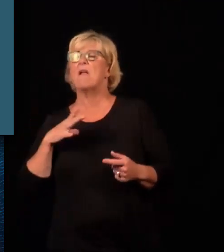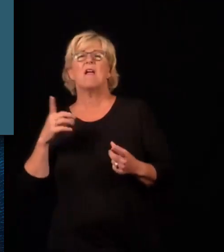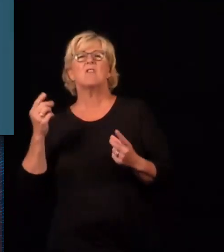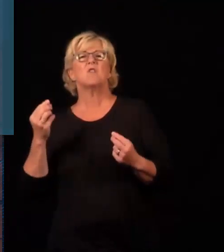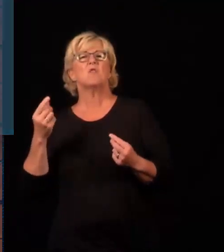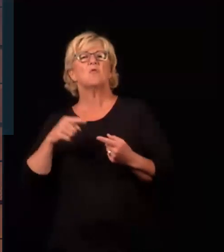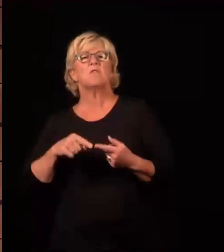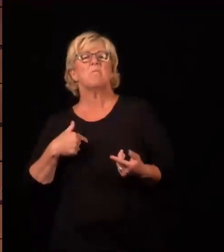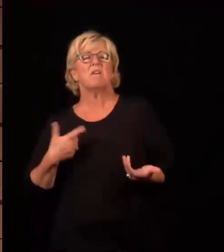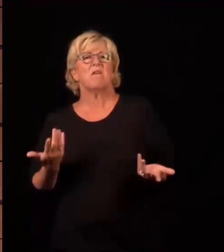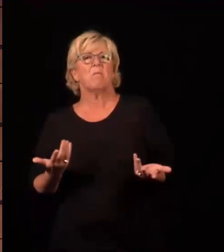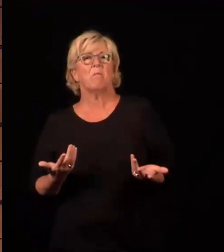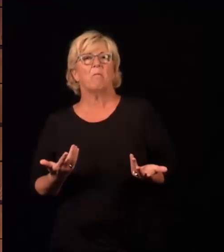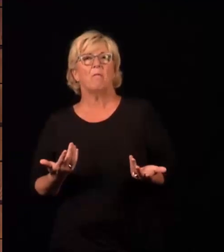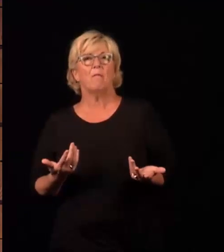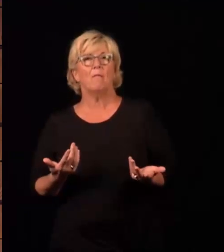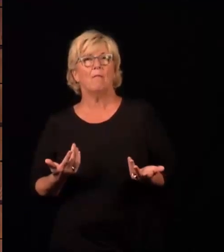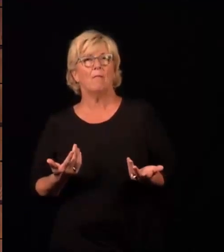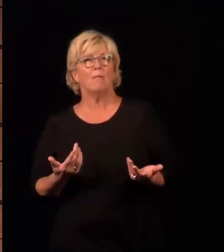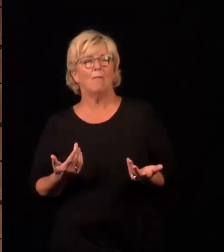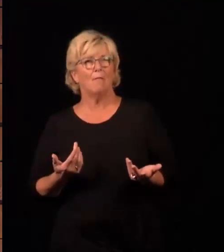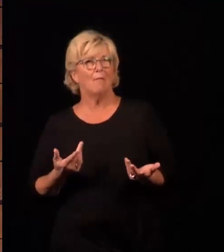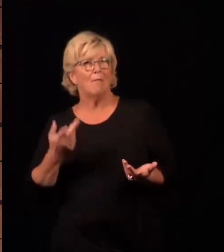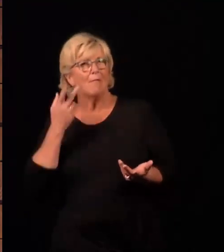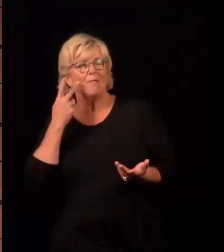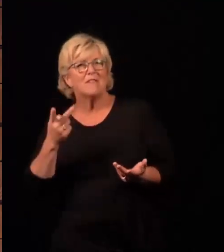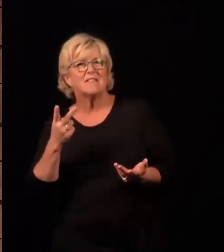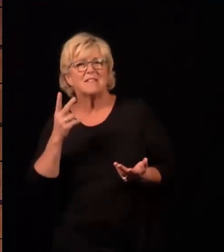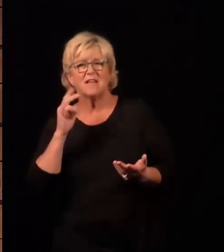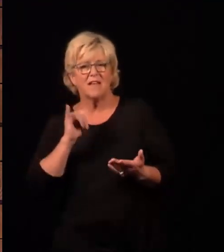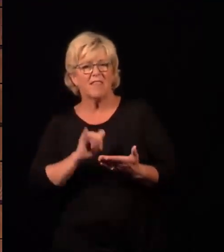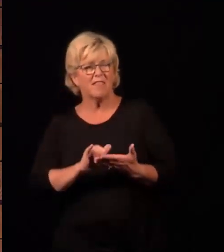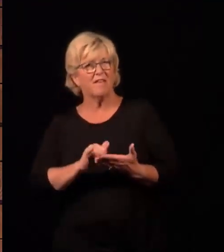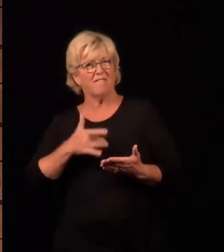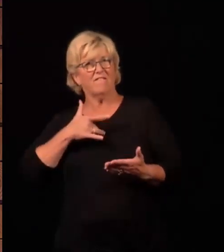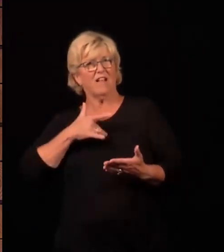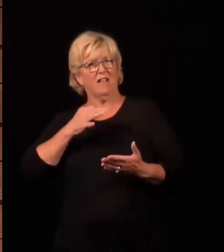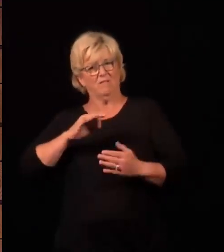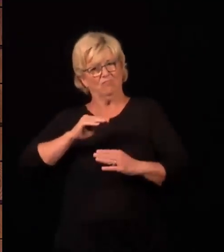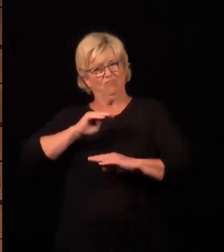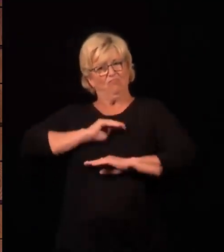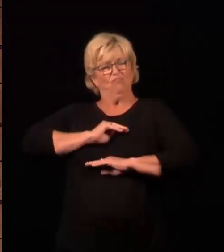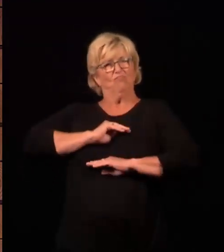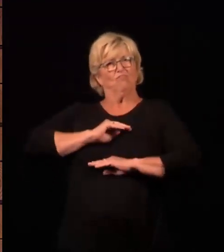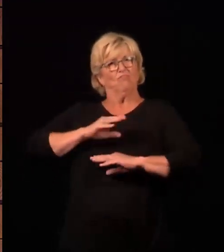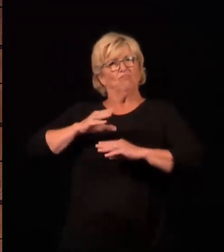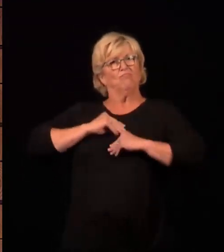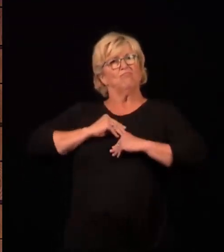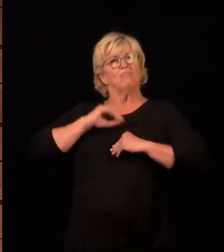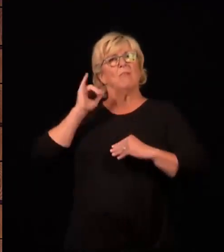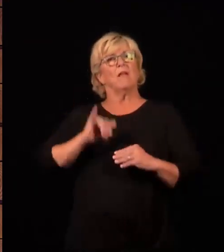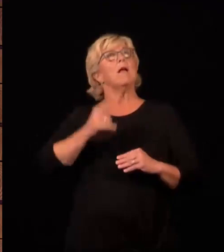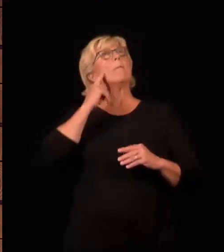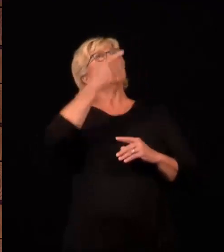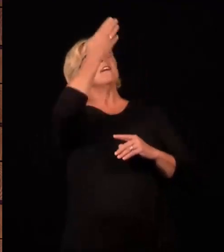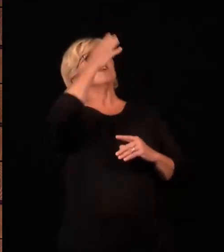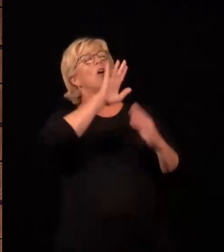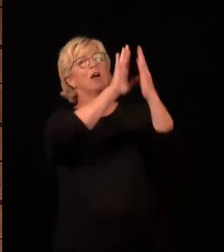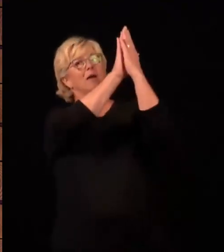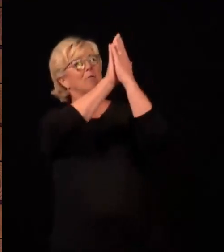me? Did you catch the motivation for contentment there? It's because God is